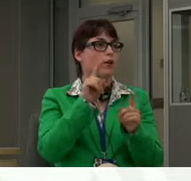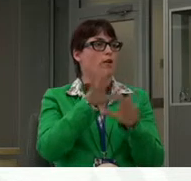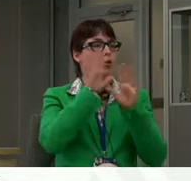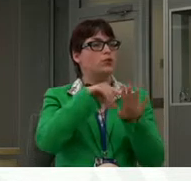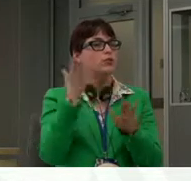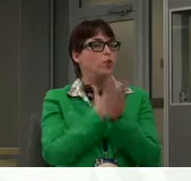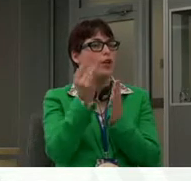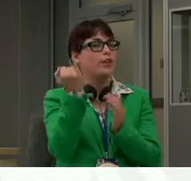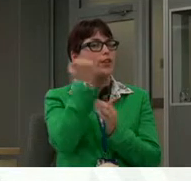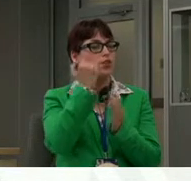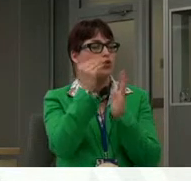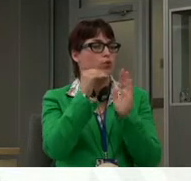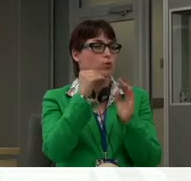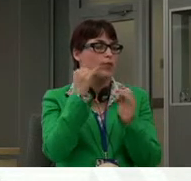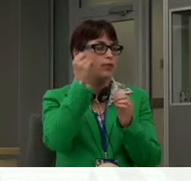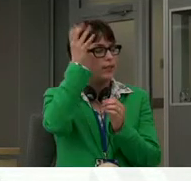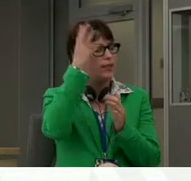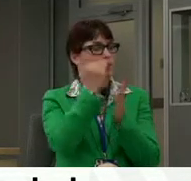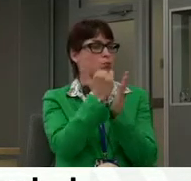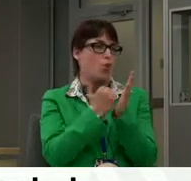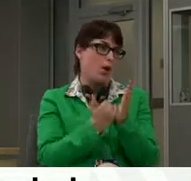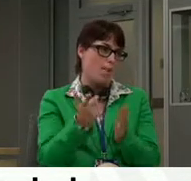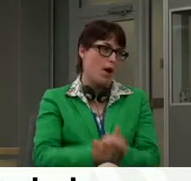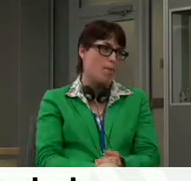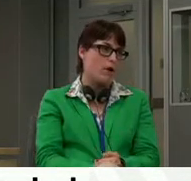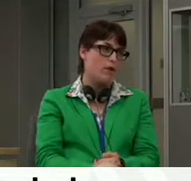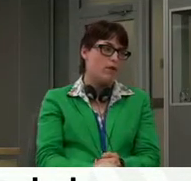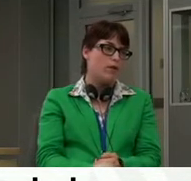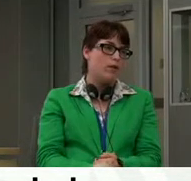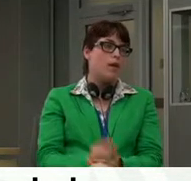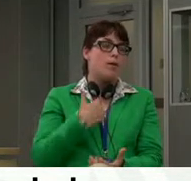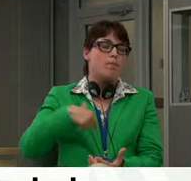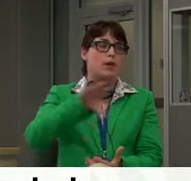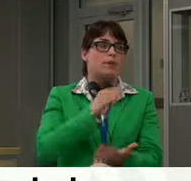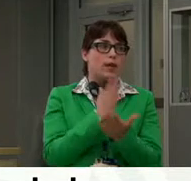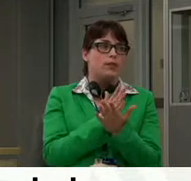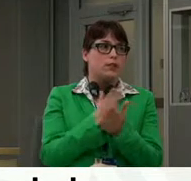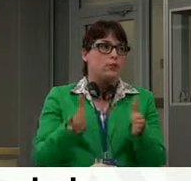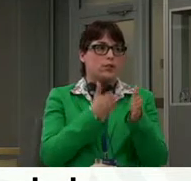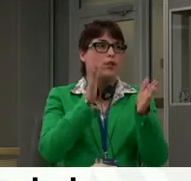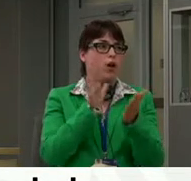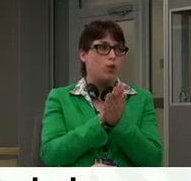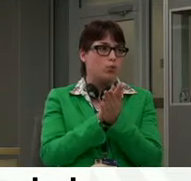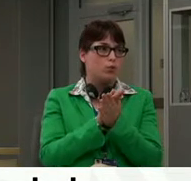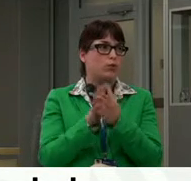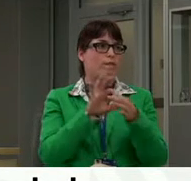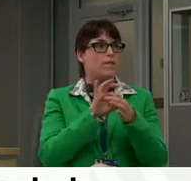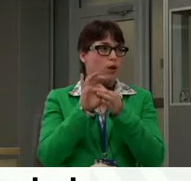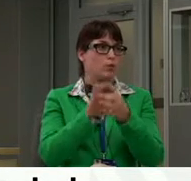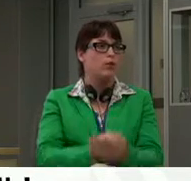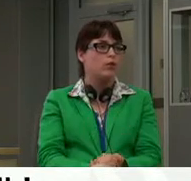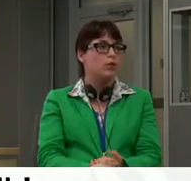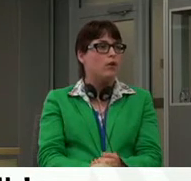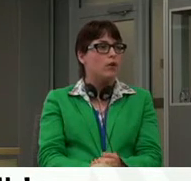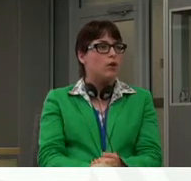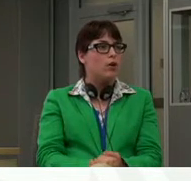include these children throughout other possible ways. We